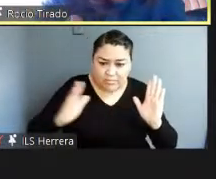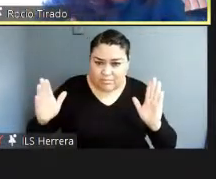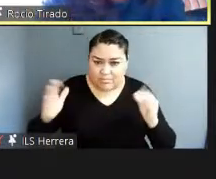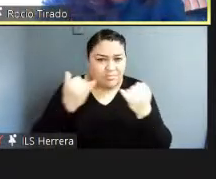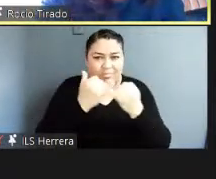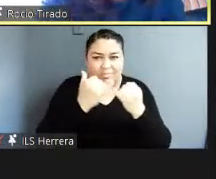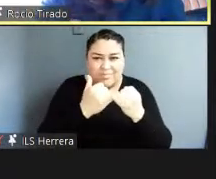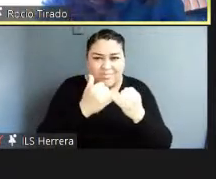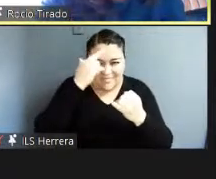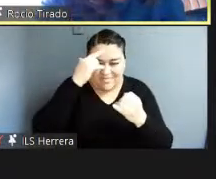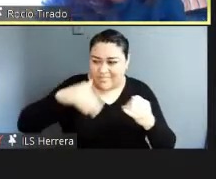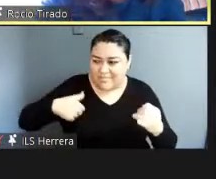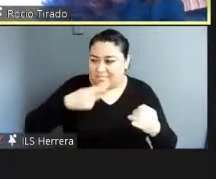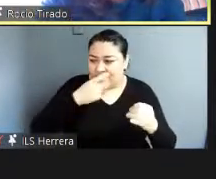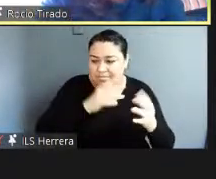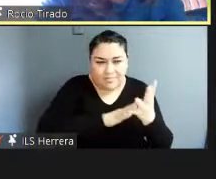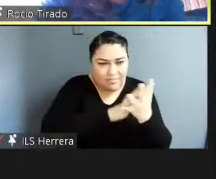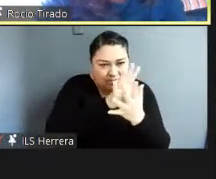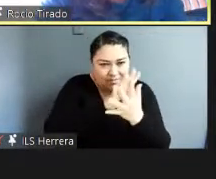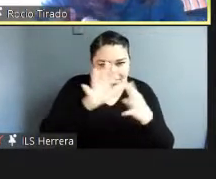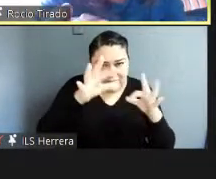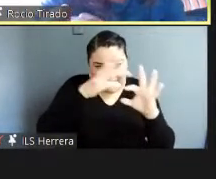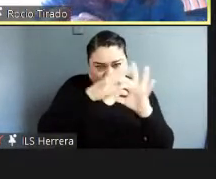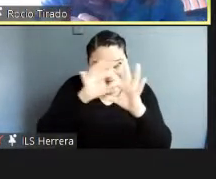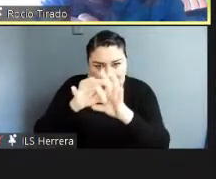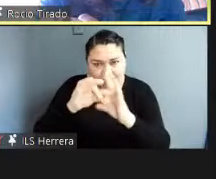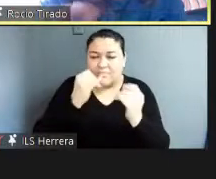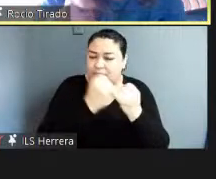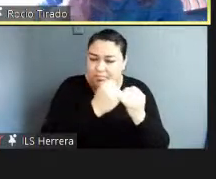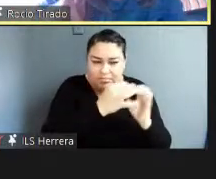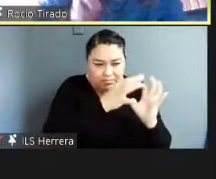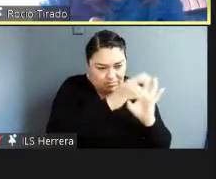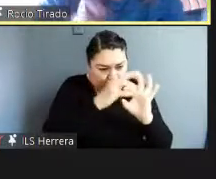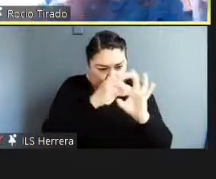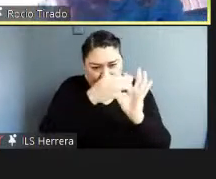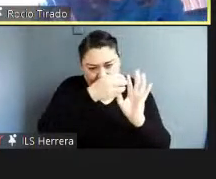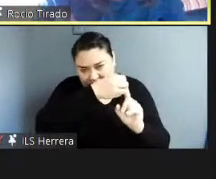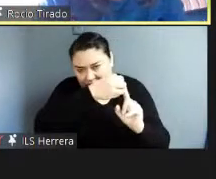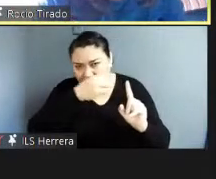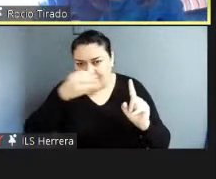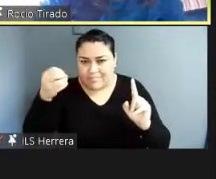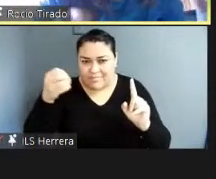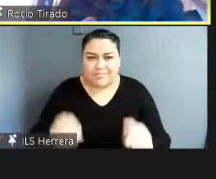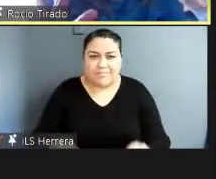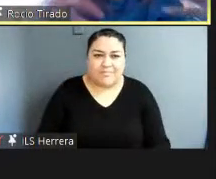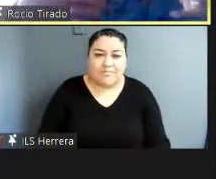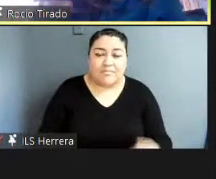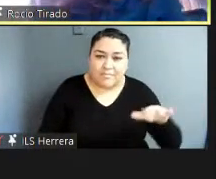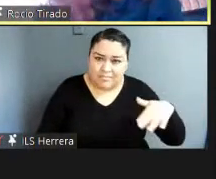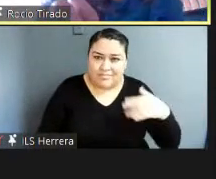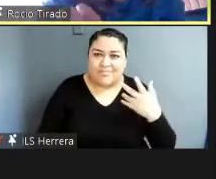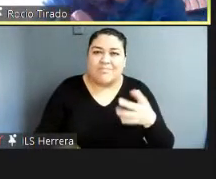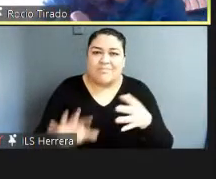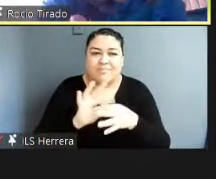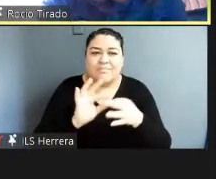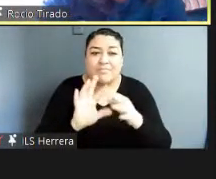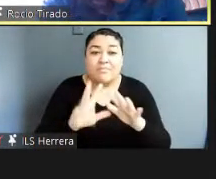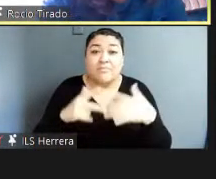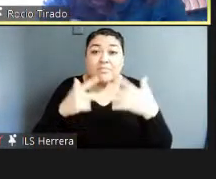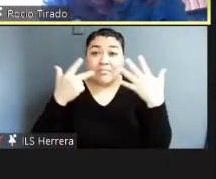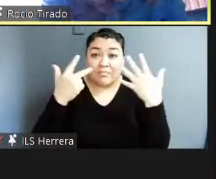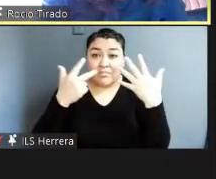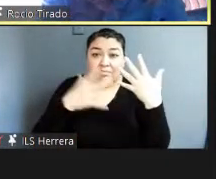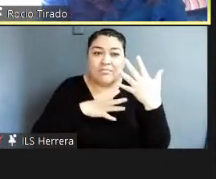distributed throughout the training of the medical students. As I said before, each of these